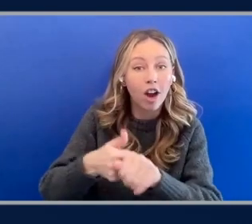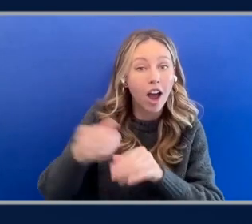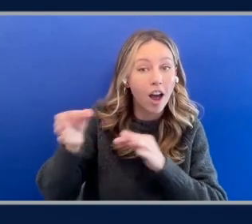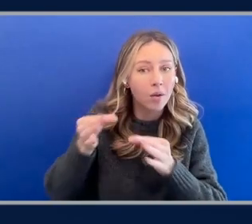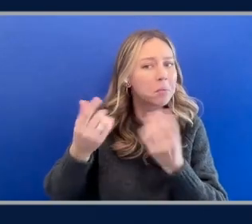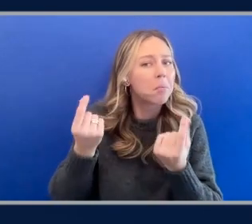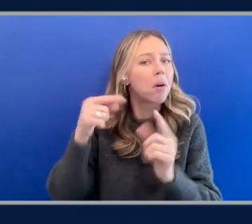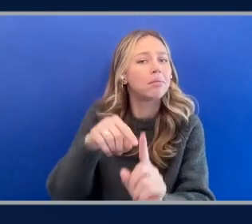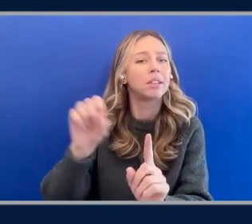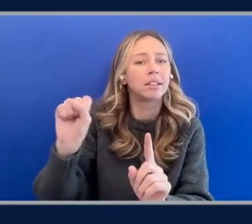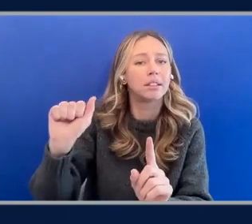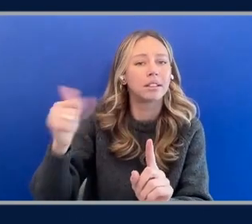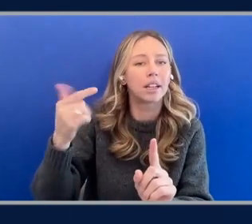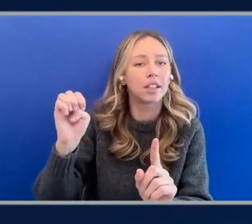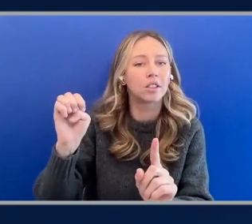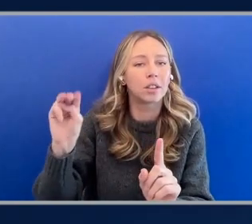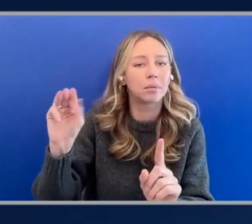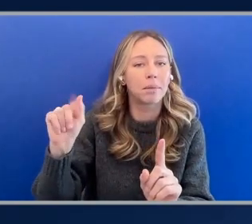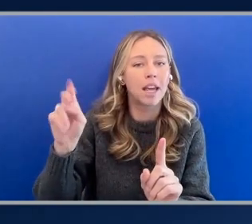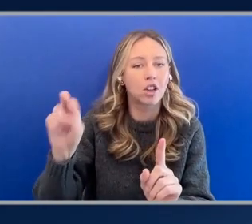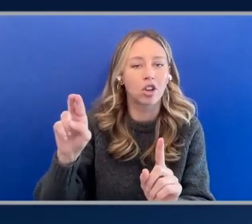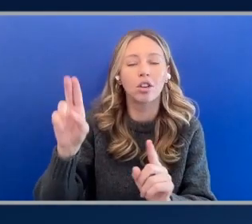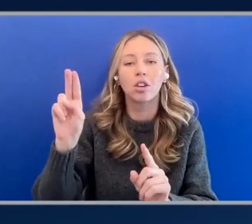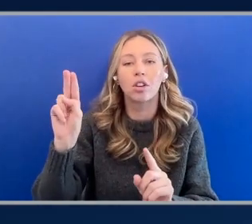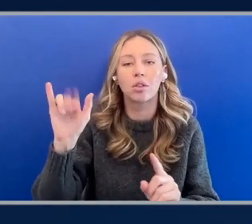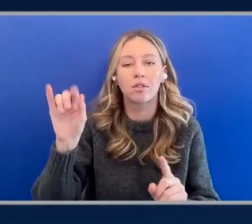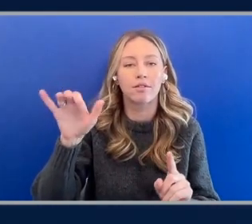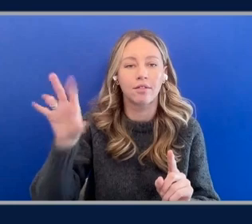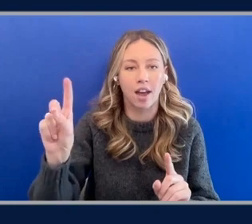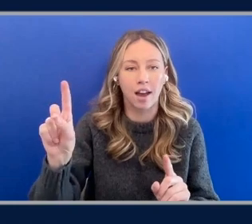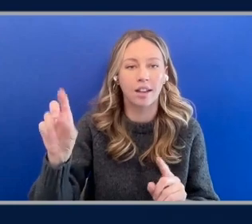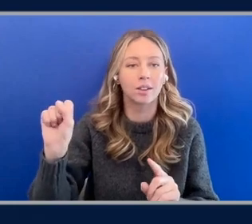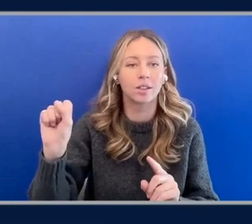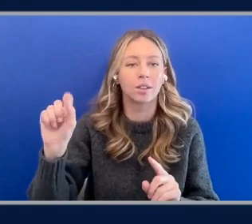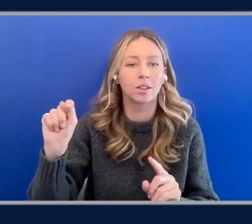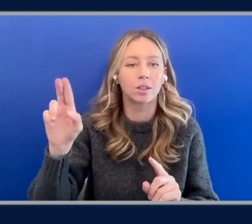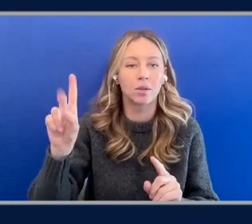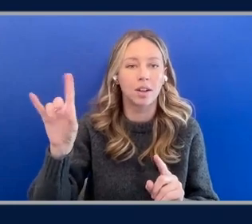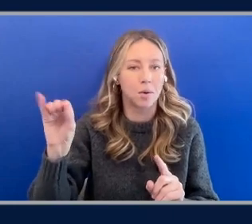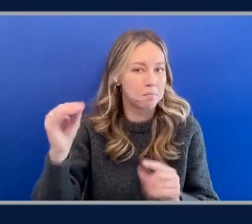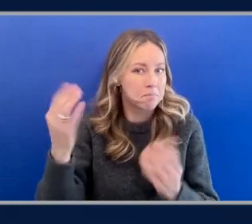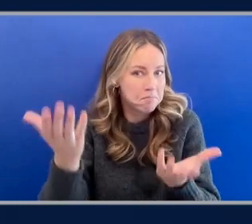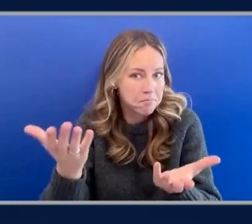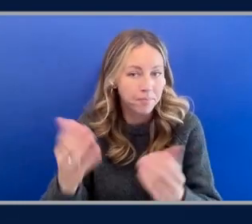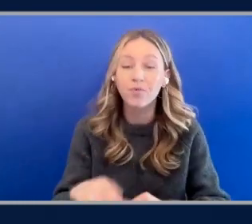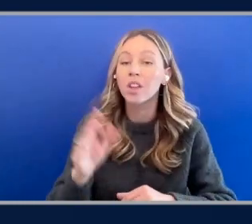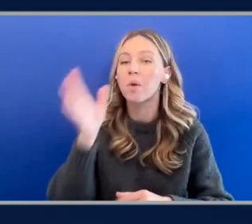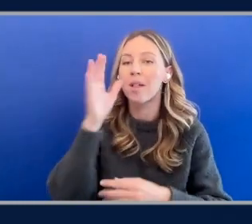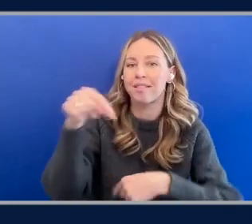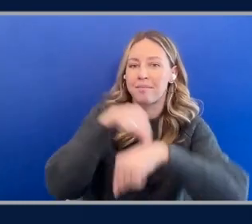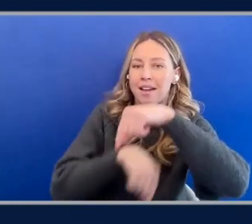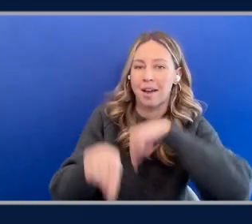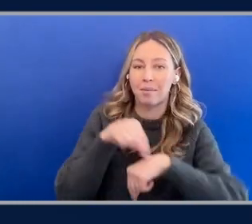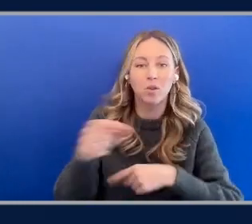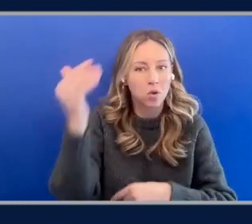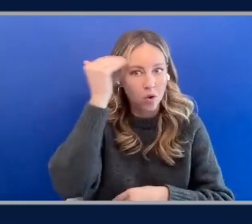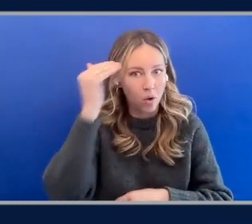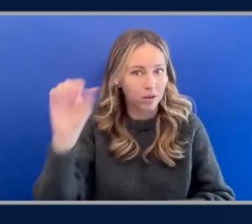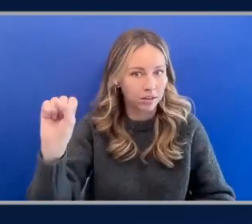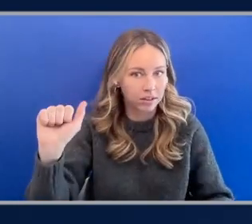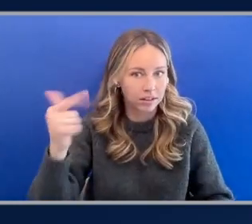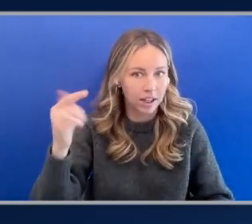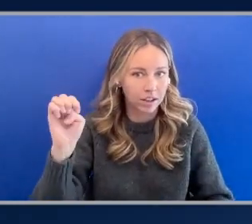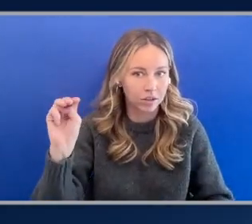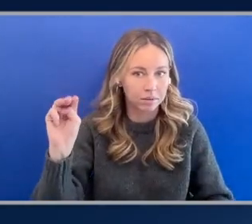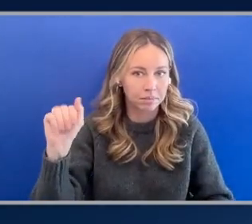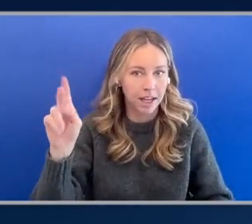SageMaker Unified Studio? Absolutely. Let me actually start even before that. So you all know about Amazon SageMaker right now. And what we're